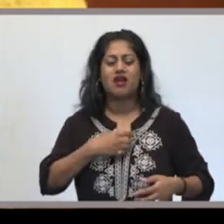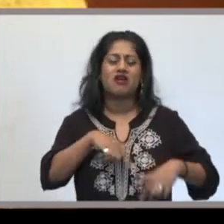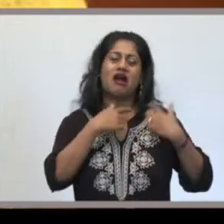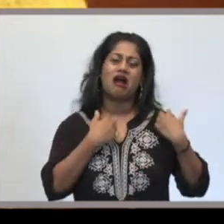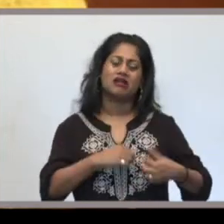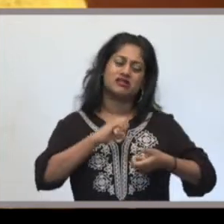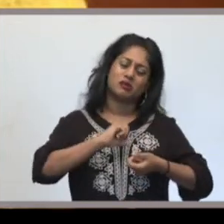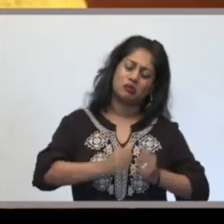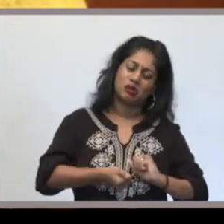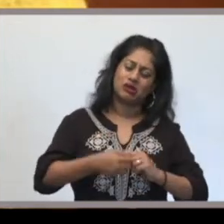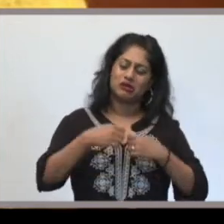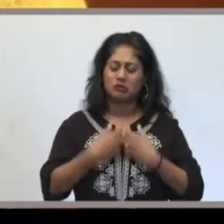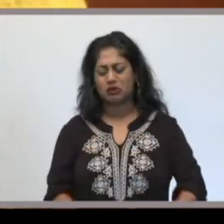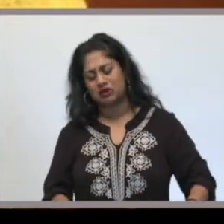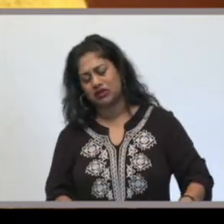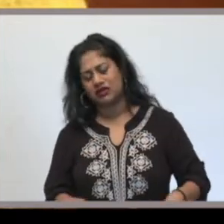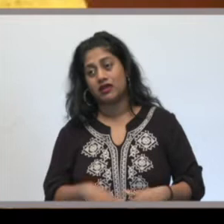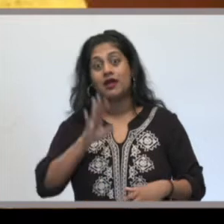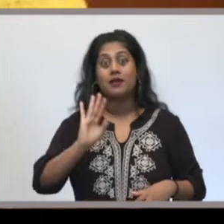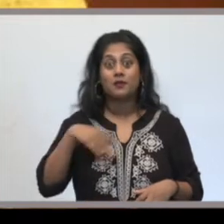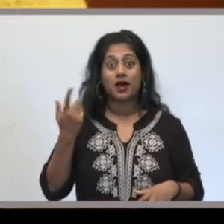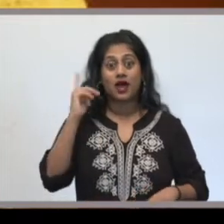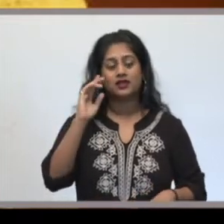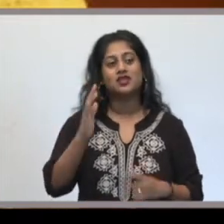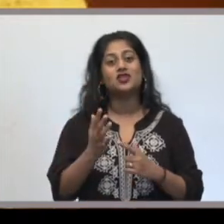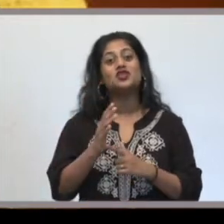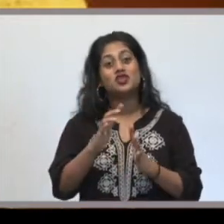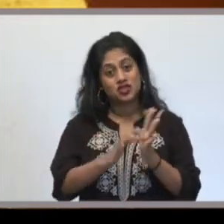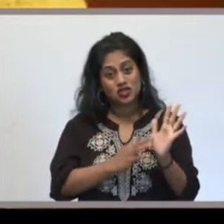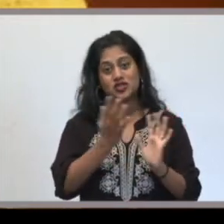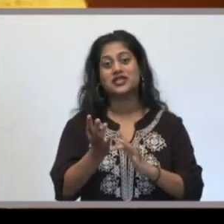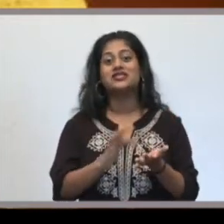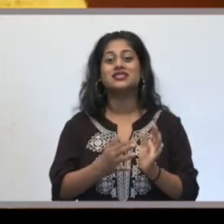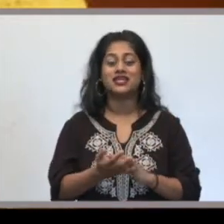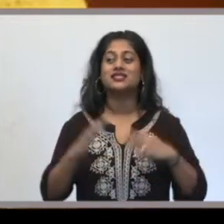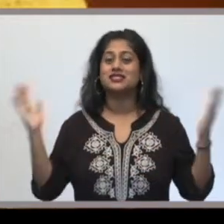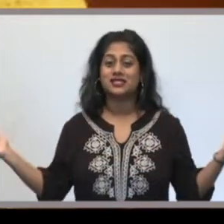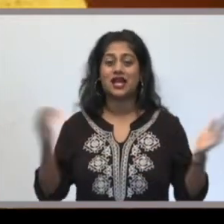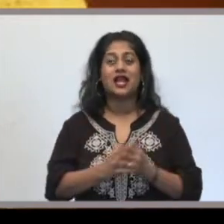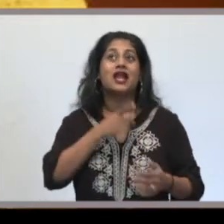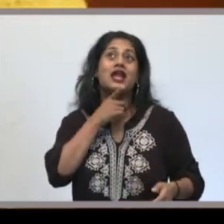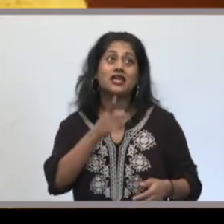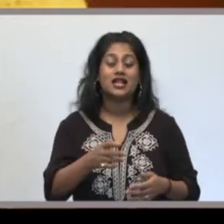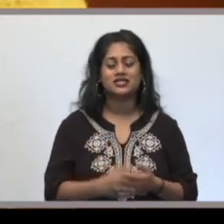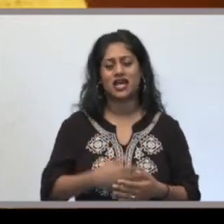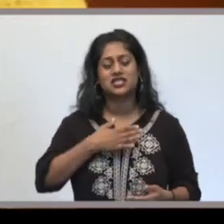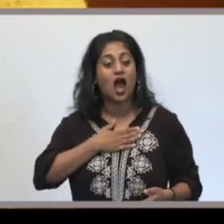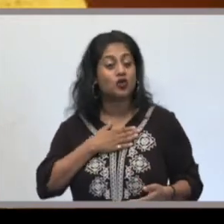heal a broken heart. Now, Jesus teaches us today how to be happy in spite of